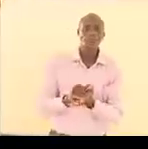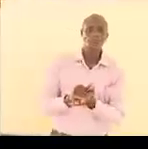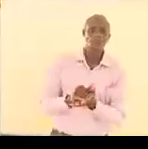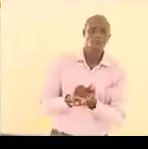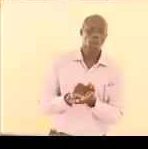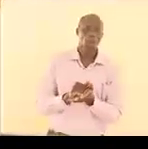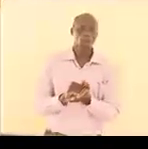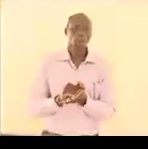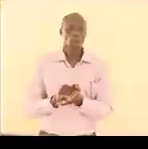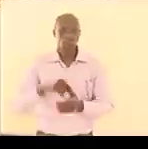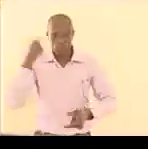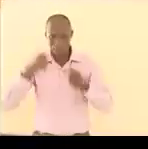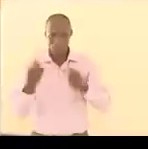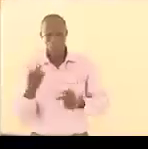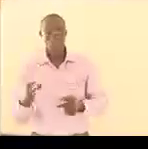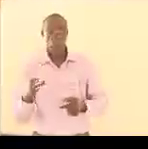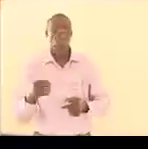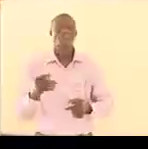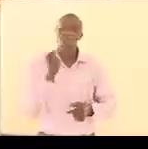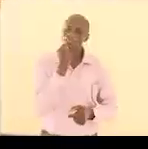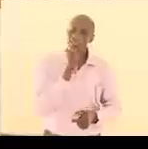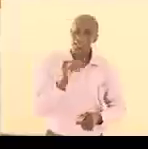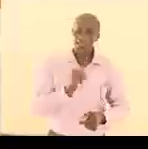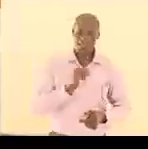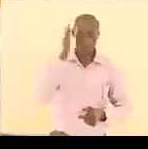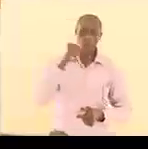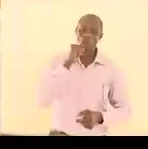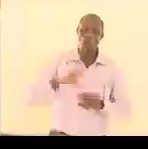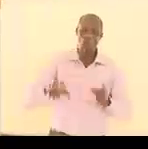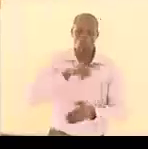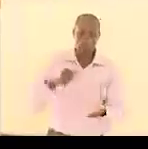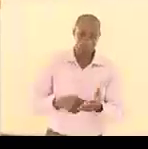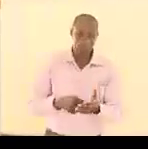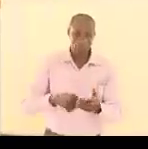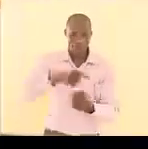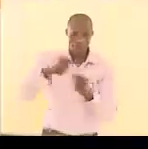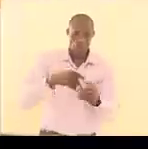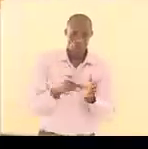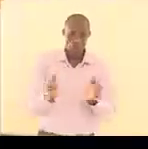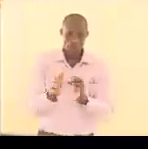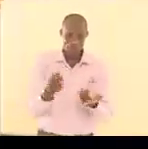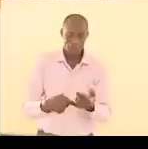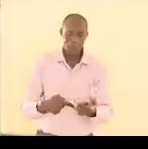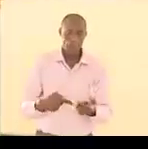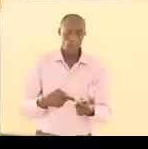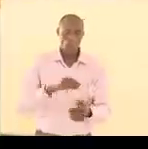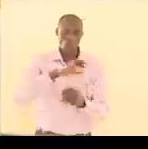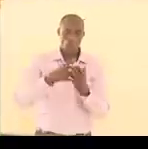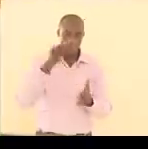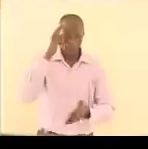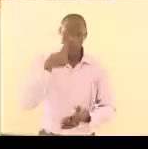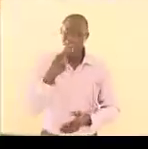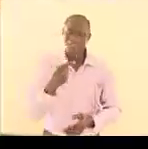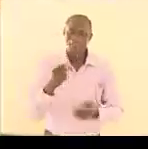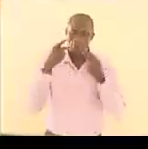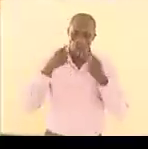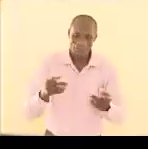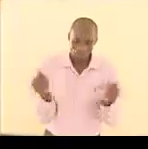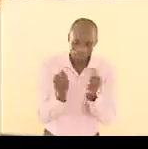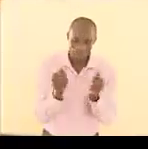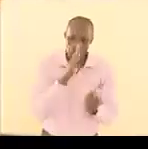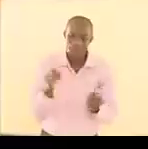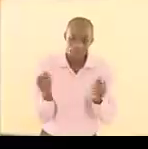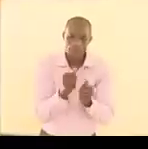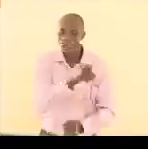that bragging of Thomas, that I will not do this, I will not do this, when Jesus came, all he said was, peace